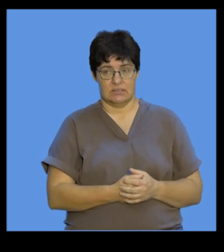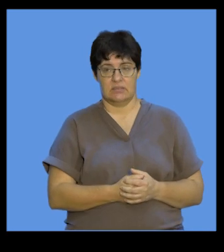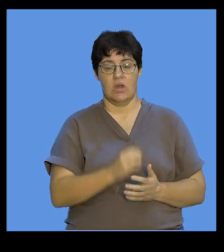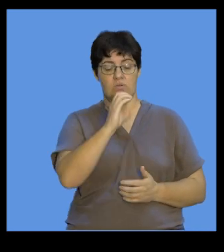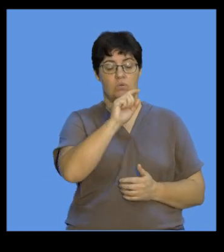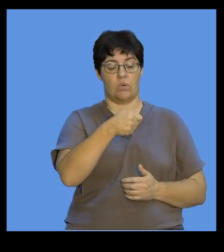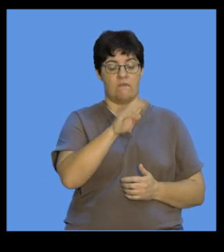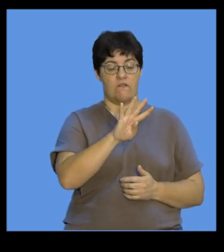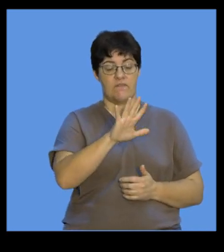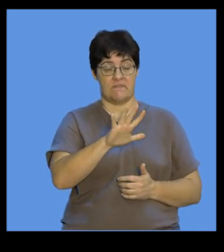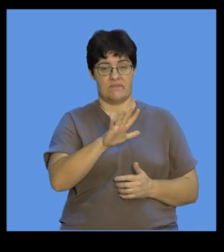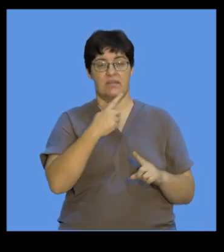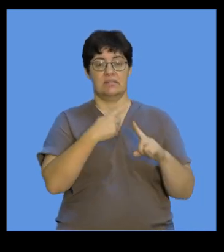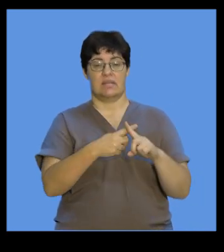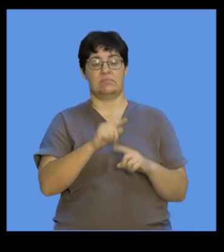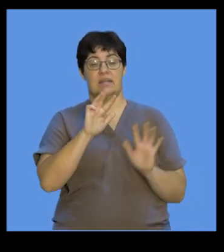0.45 times